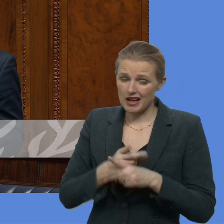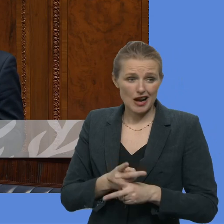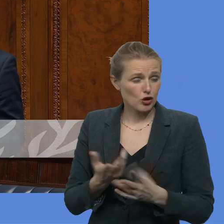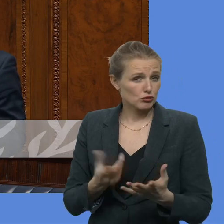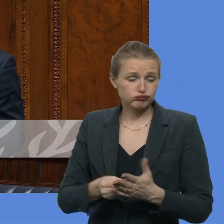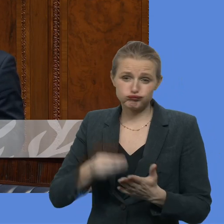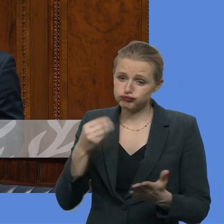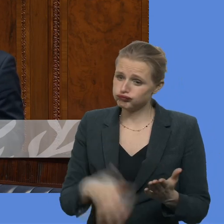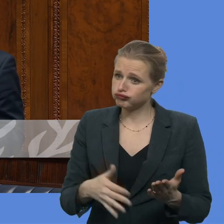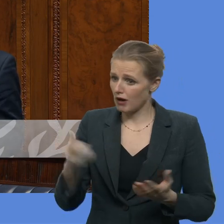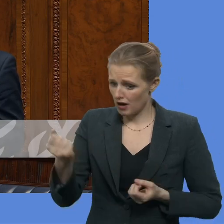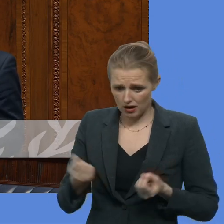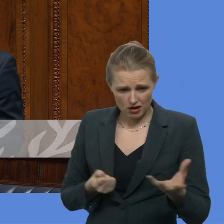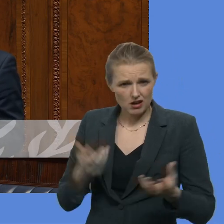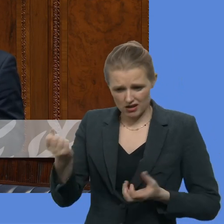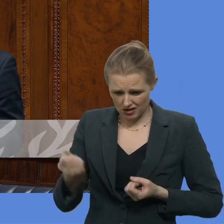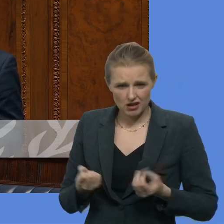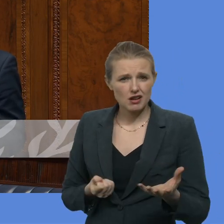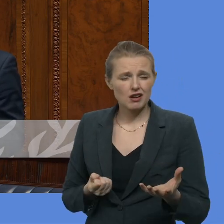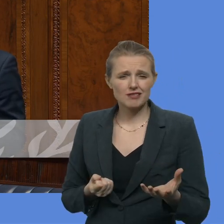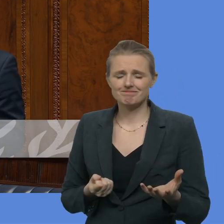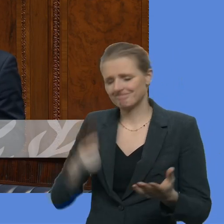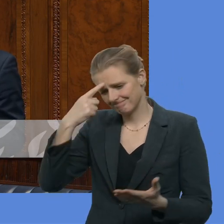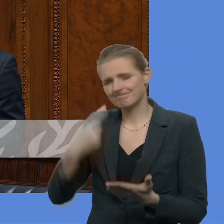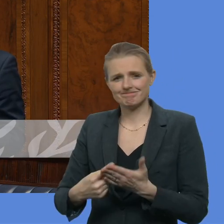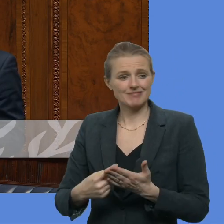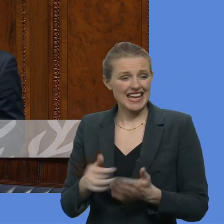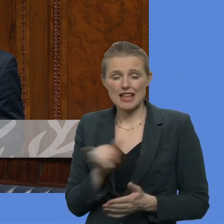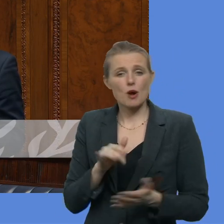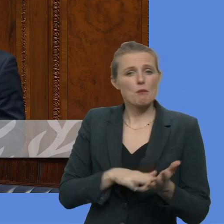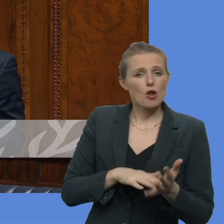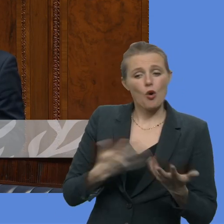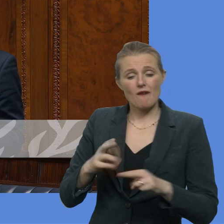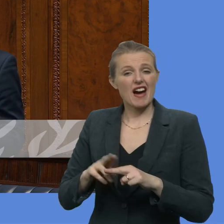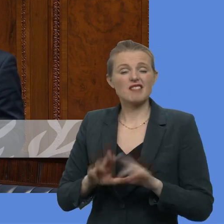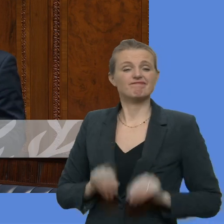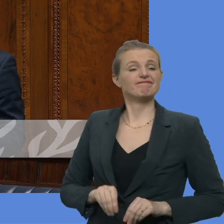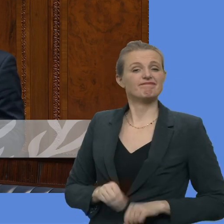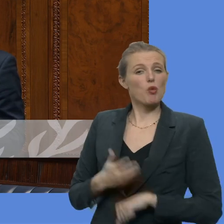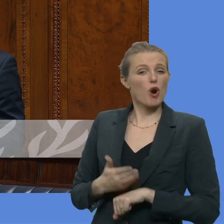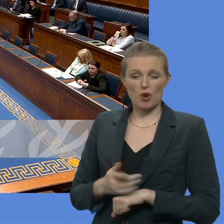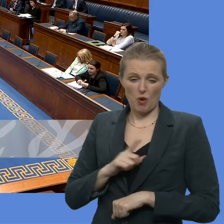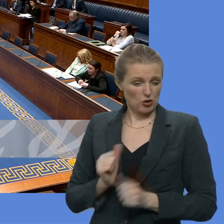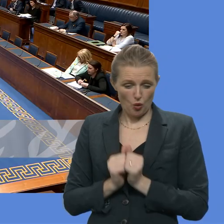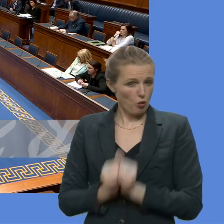costs and hiking childcare costs, that they're making a decision that one of the, either the mother or father, are having to stop work? What advice would you give them?